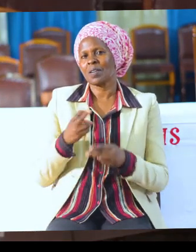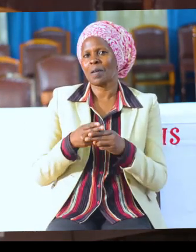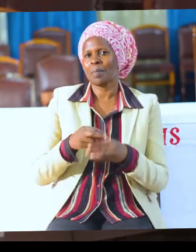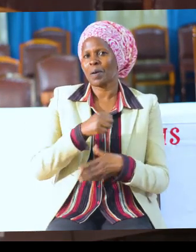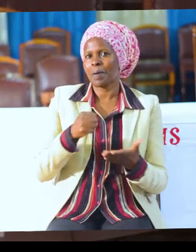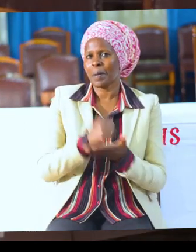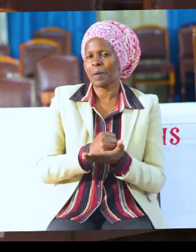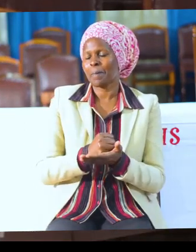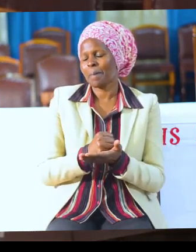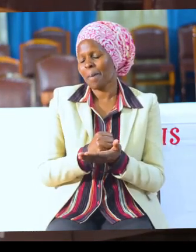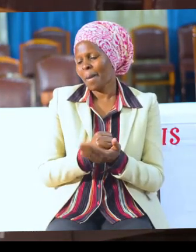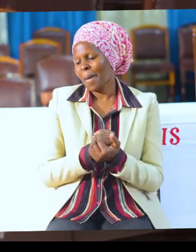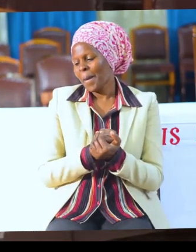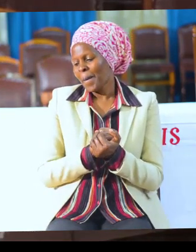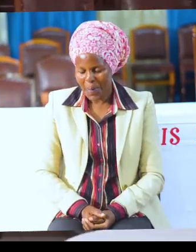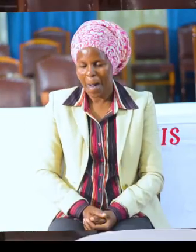Amen.